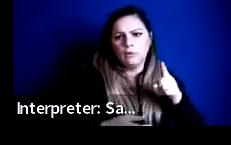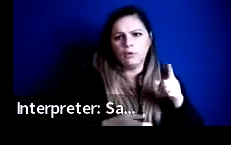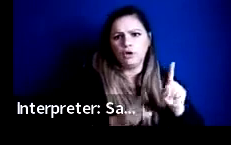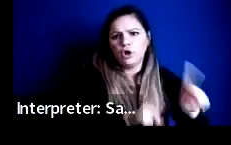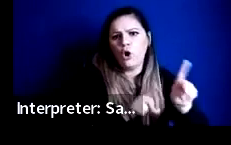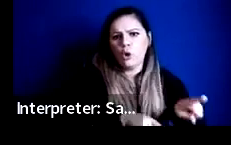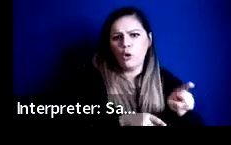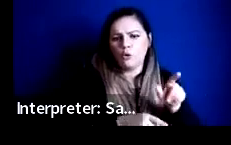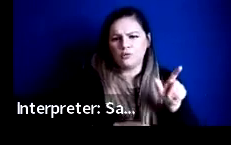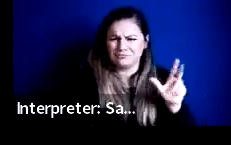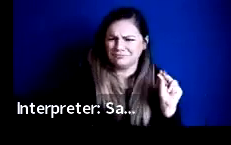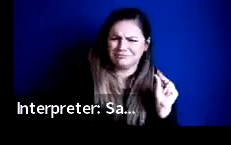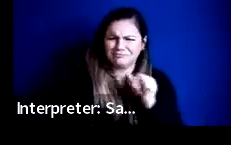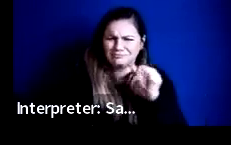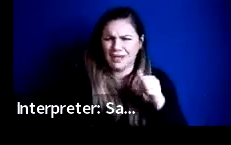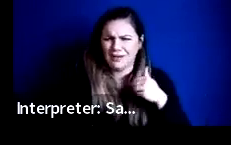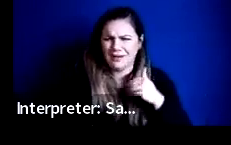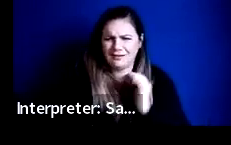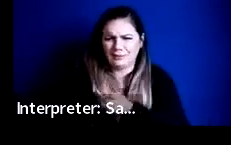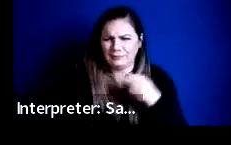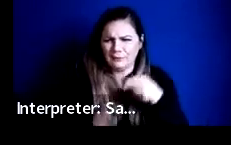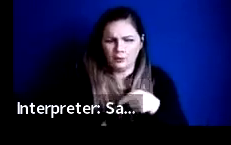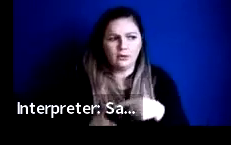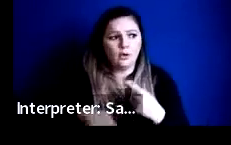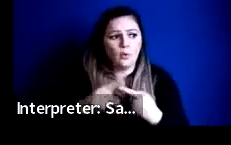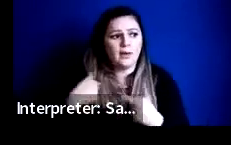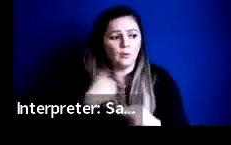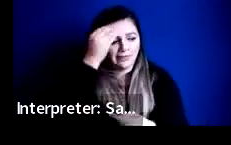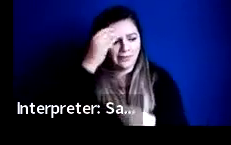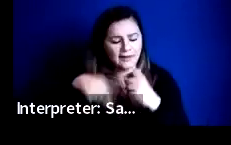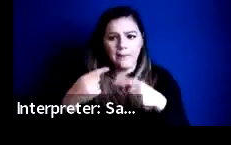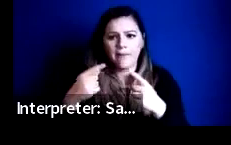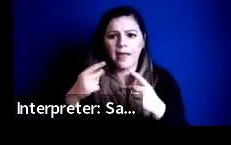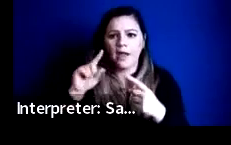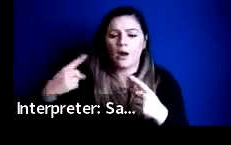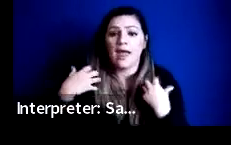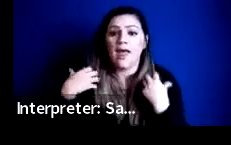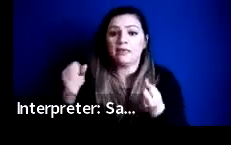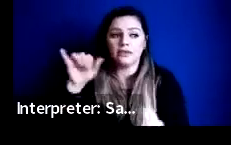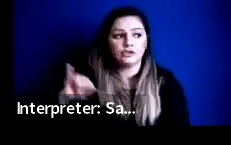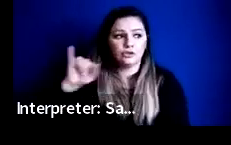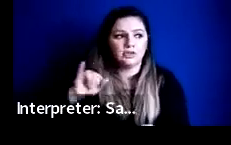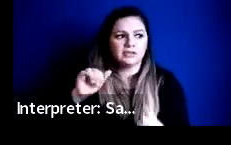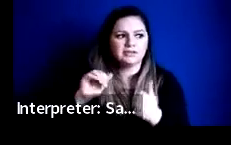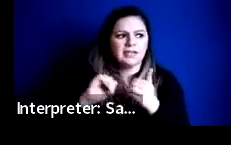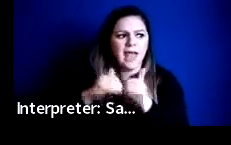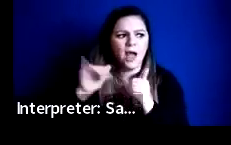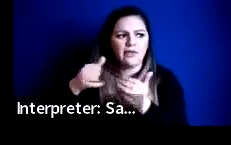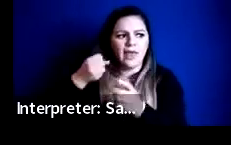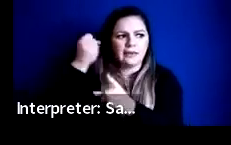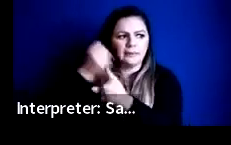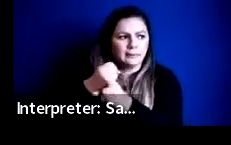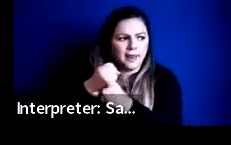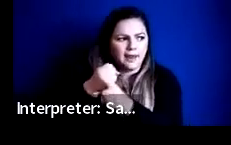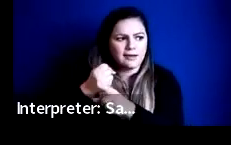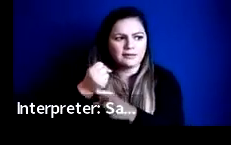about just, health insurance, how does that really impact the type of care, or, if you are able